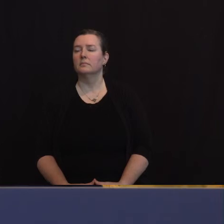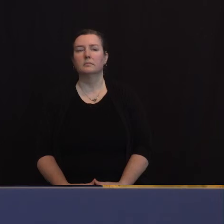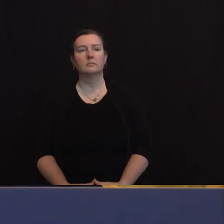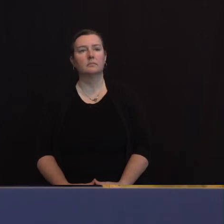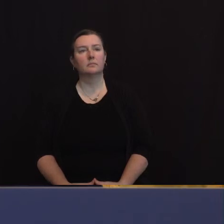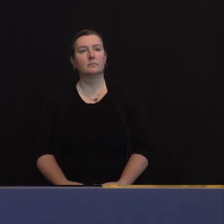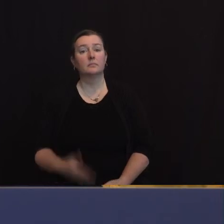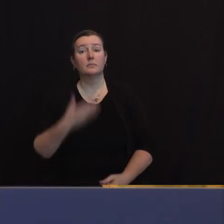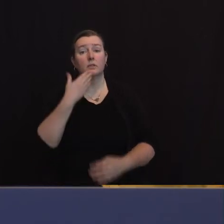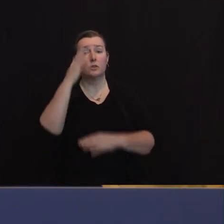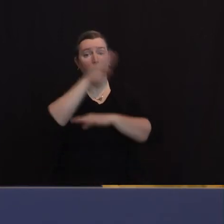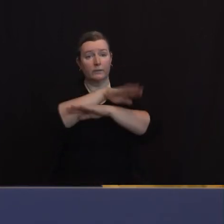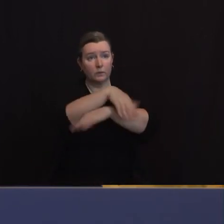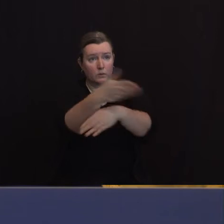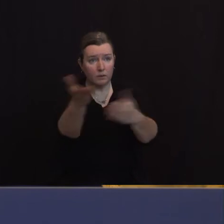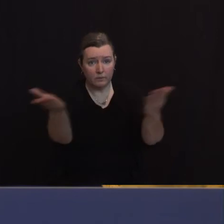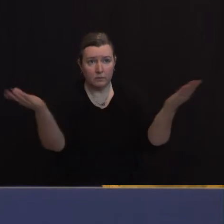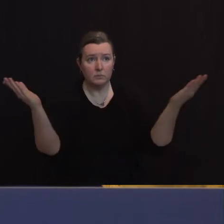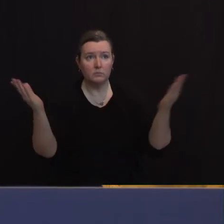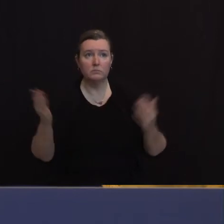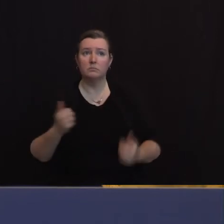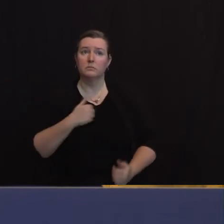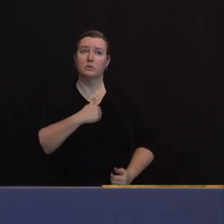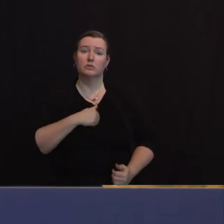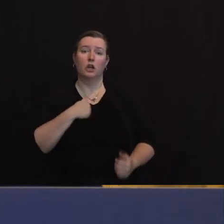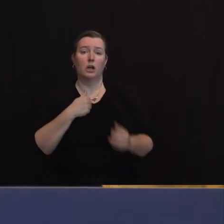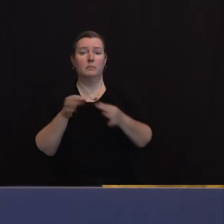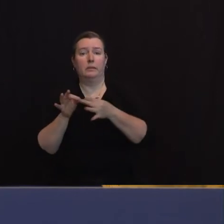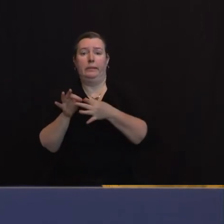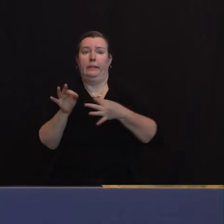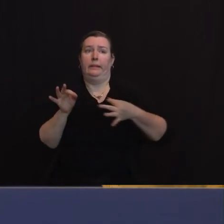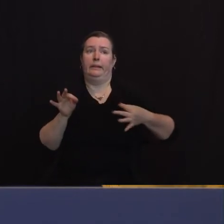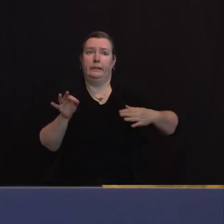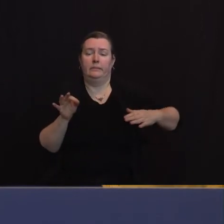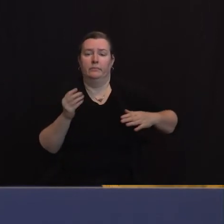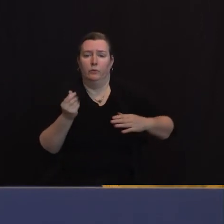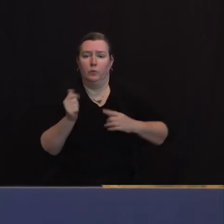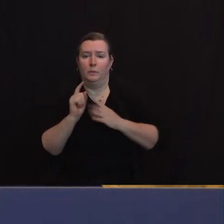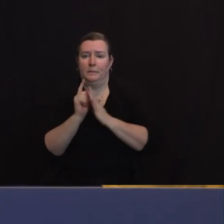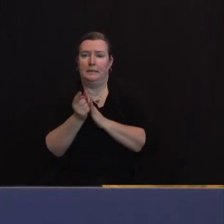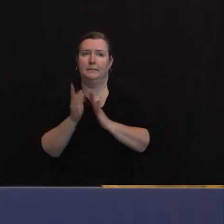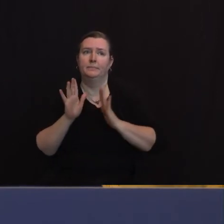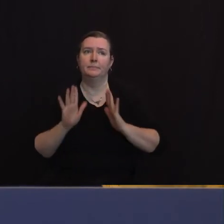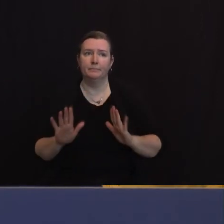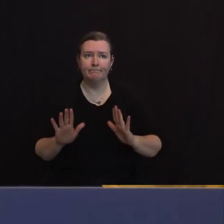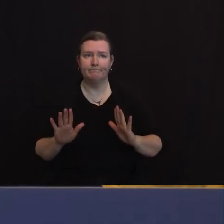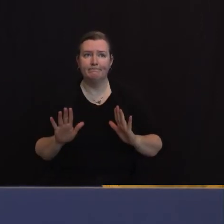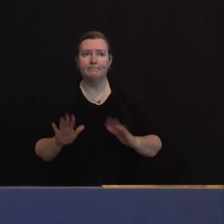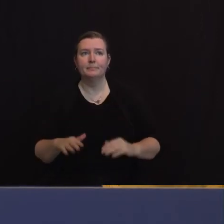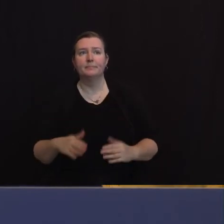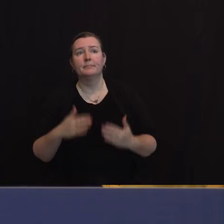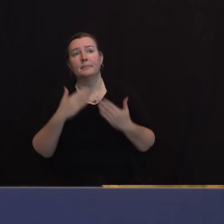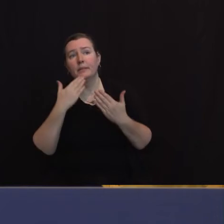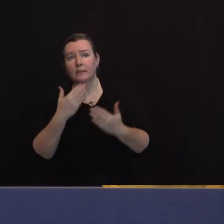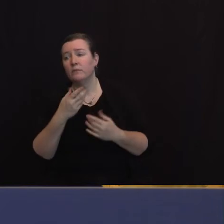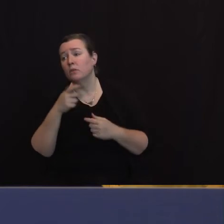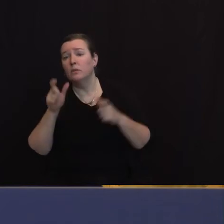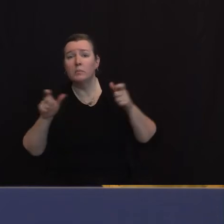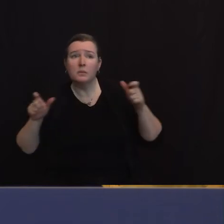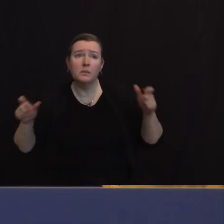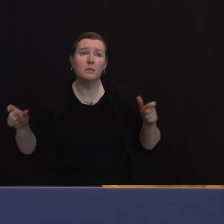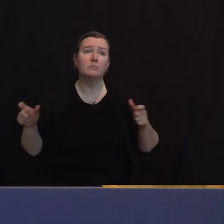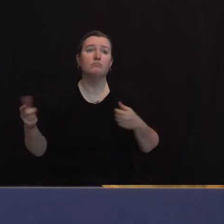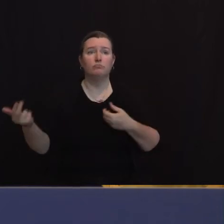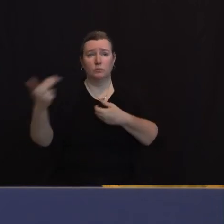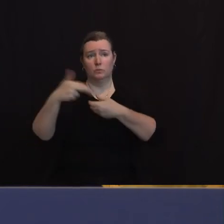Good afternoon, everyone. Sorry to be a couple minutes behind here. Thanks as well for everybody coming a little bit later than usual.